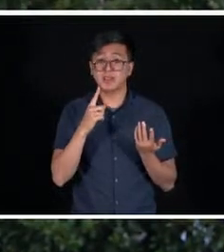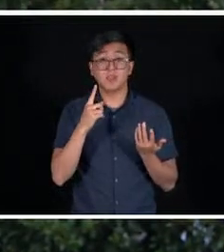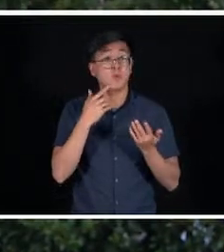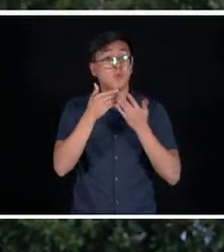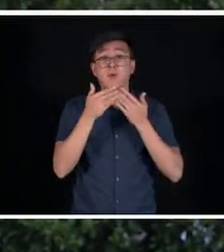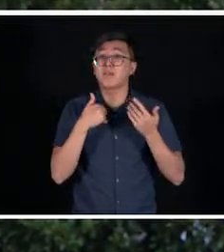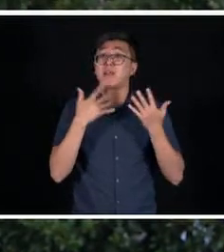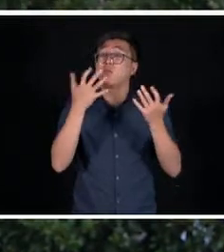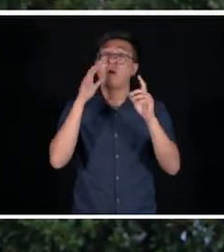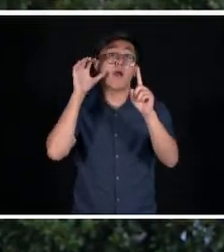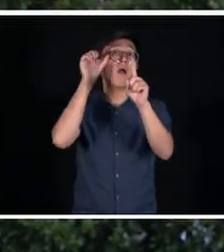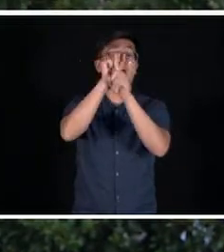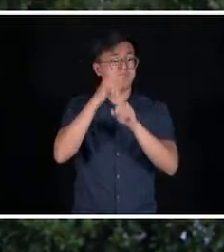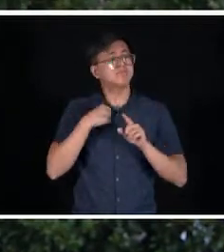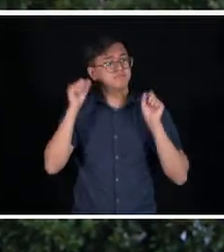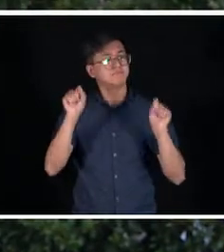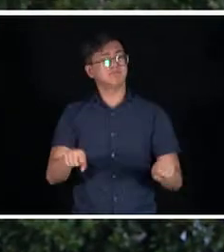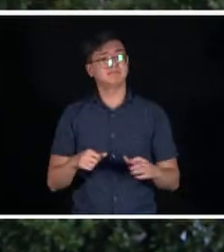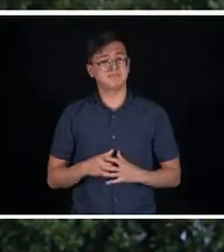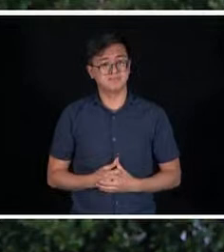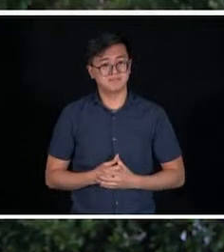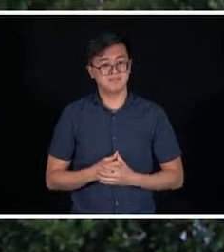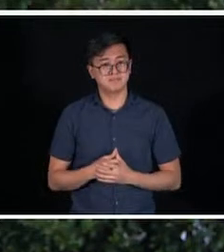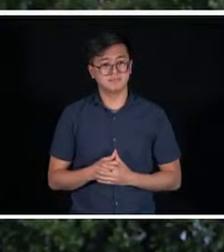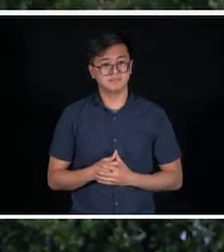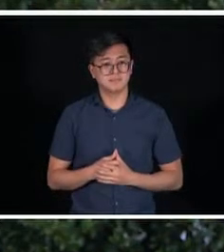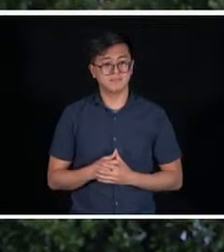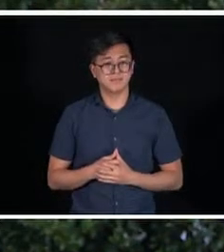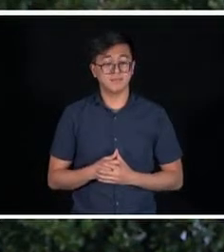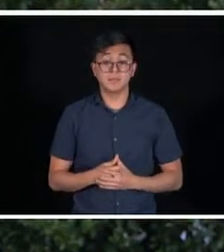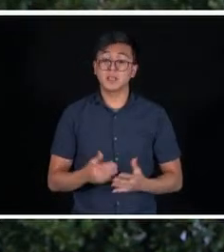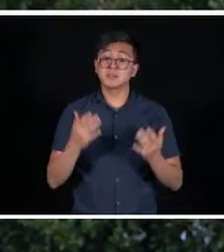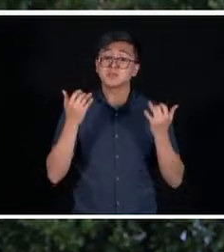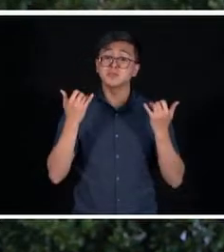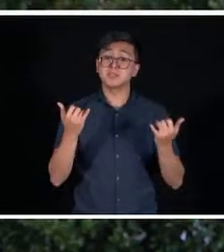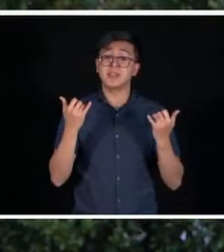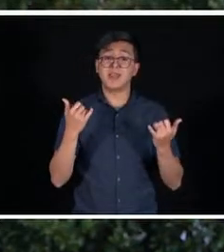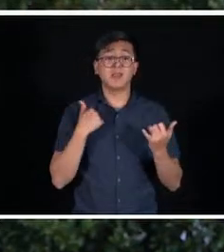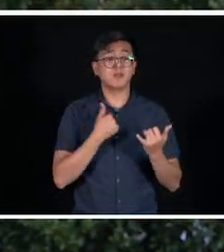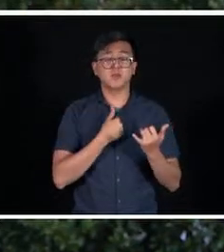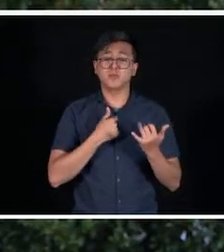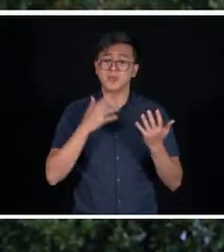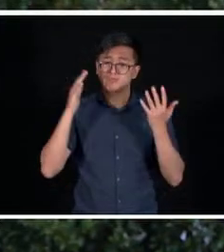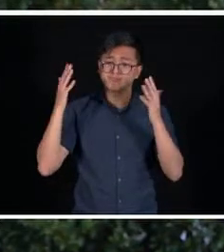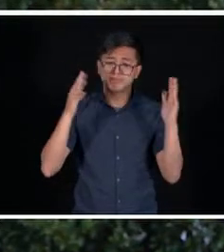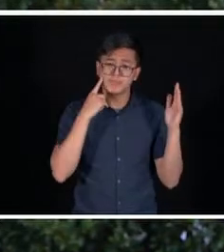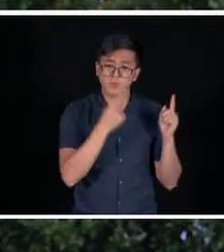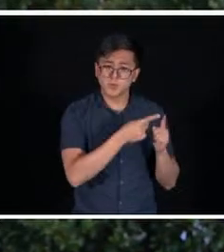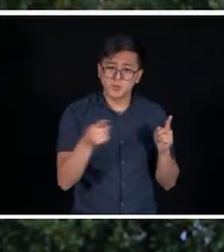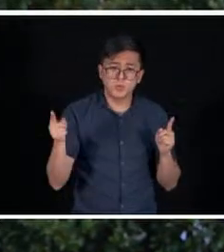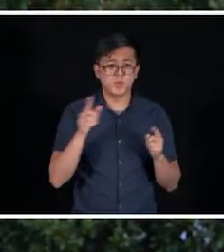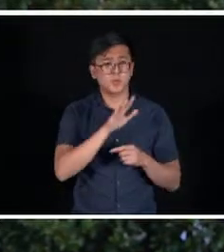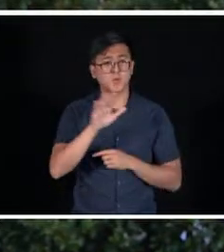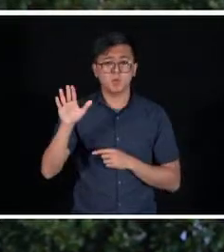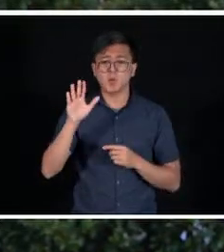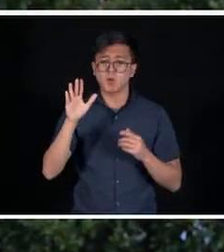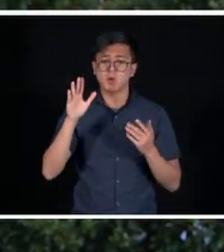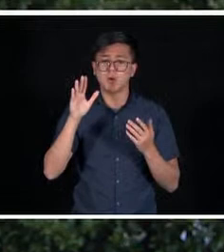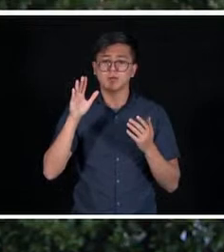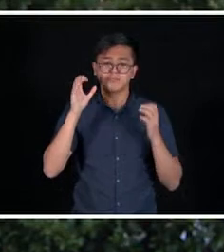set your minds to. Today, we applaud you for your academic excellence,